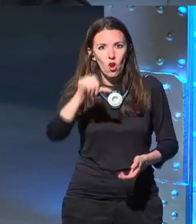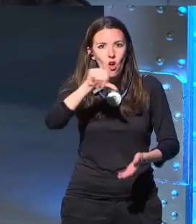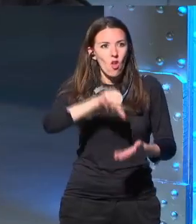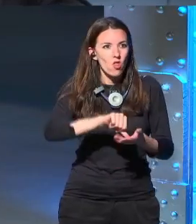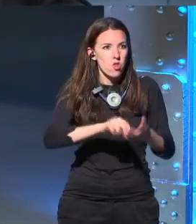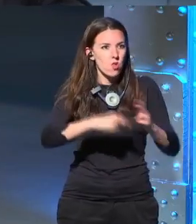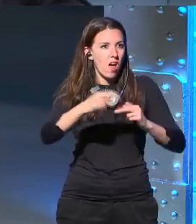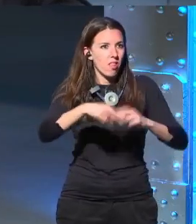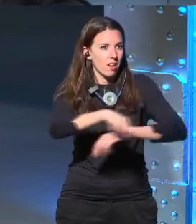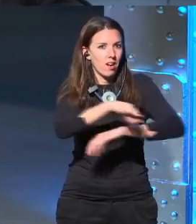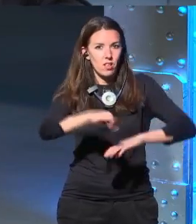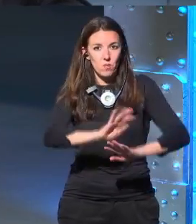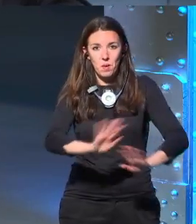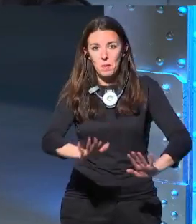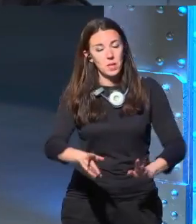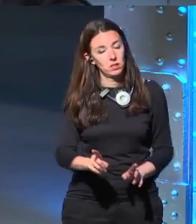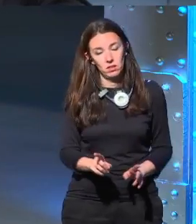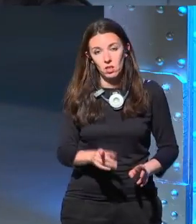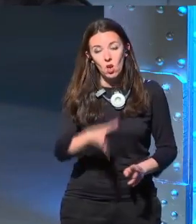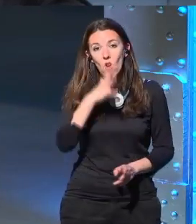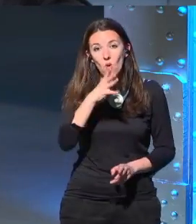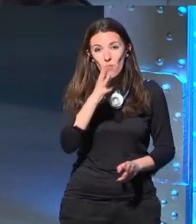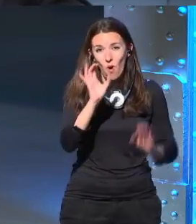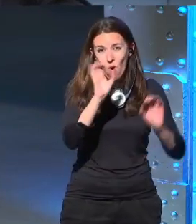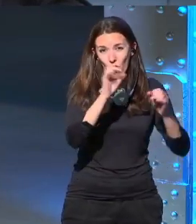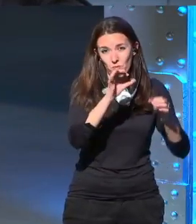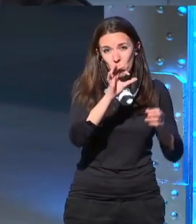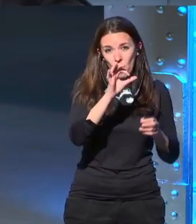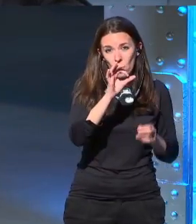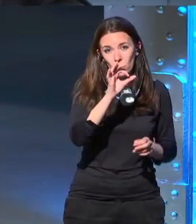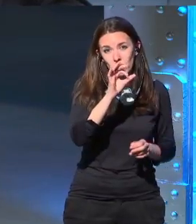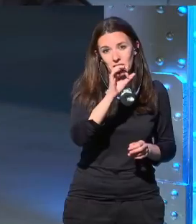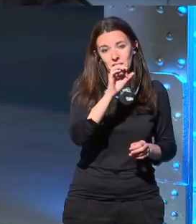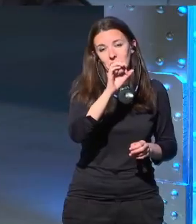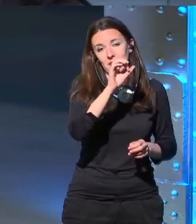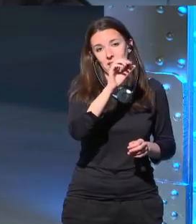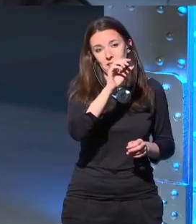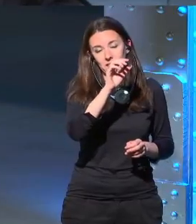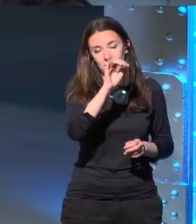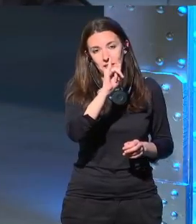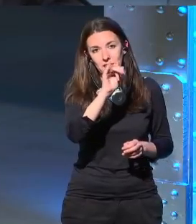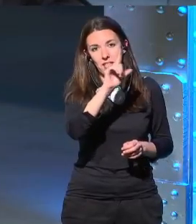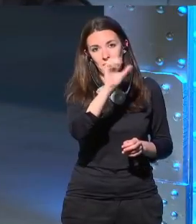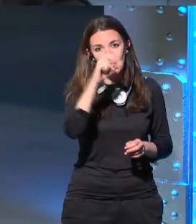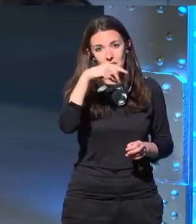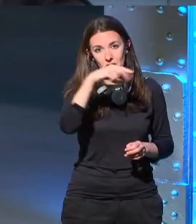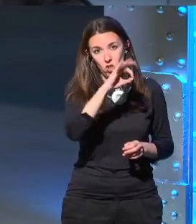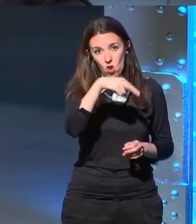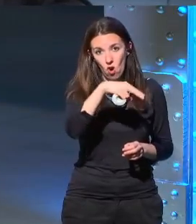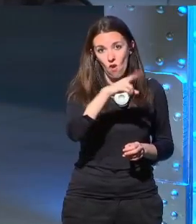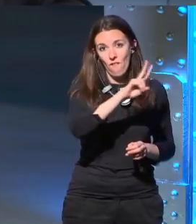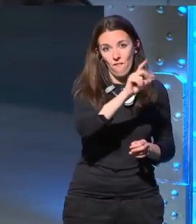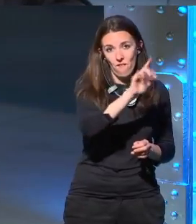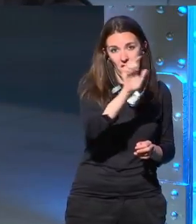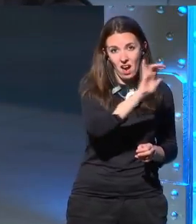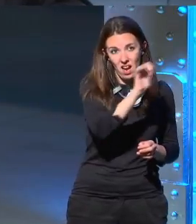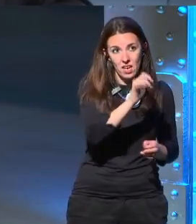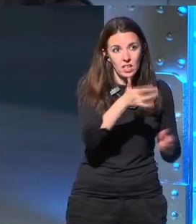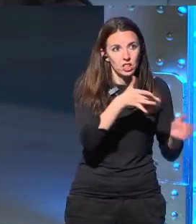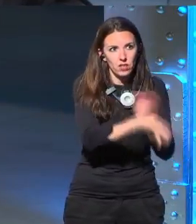why Silicon Valley will not be the next wave of the digital revolution. They have a lot of